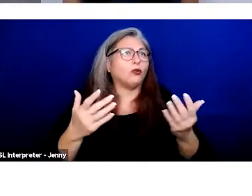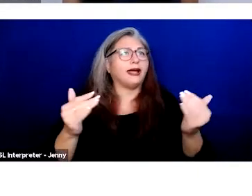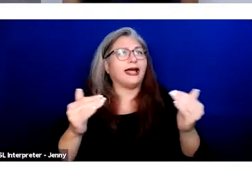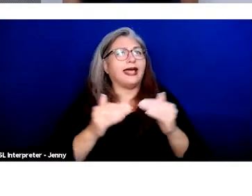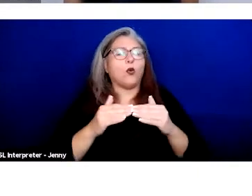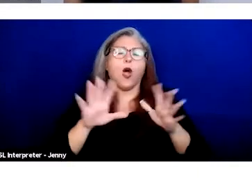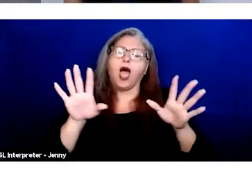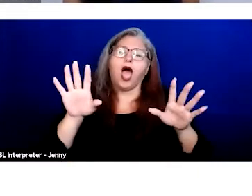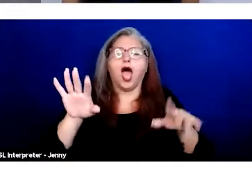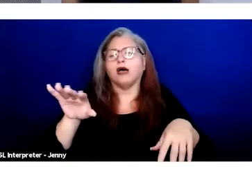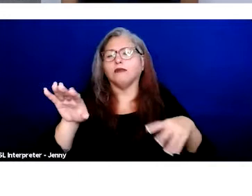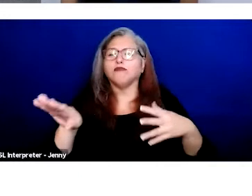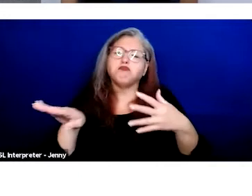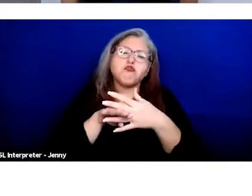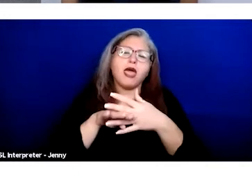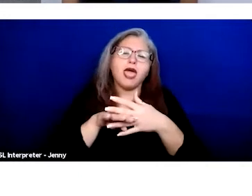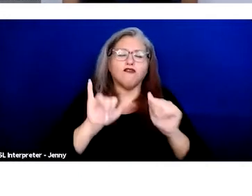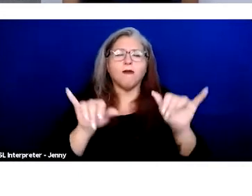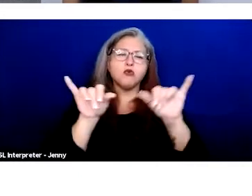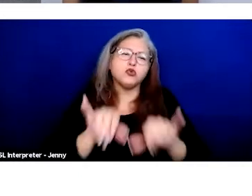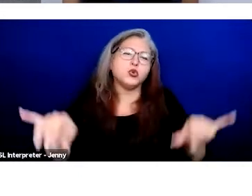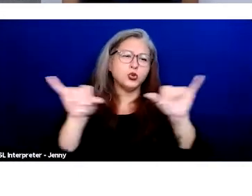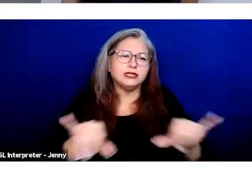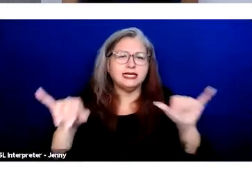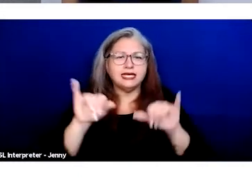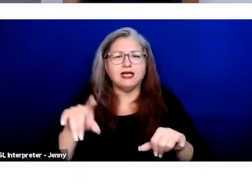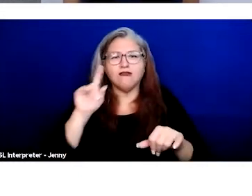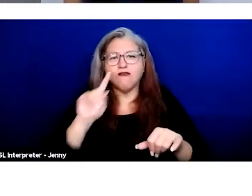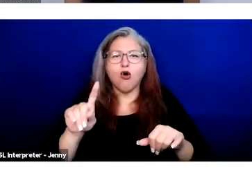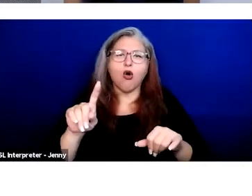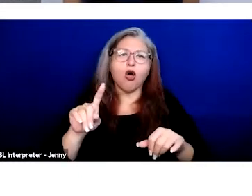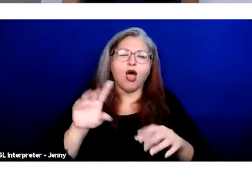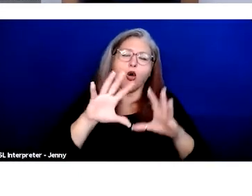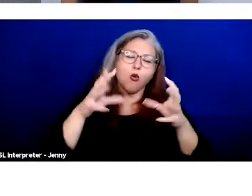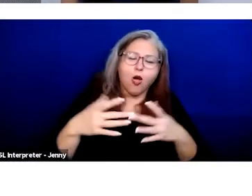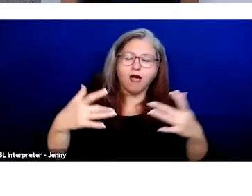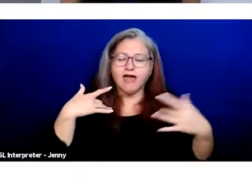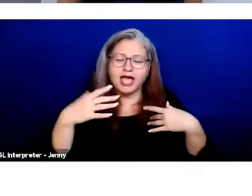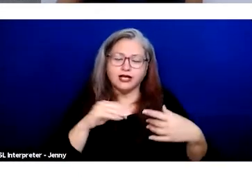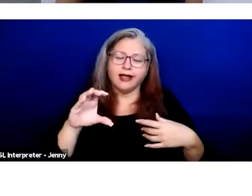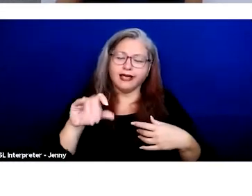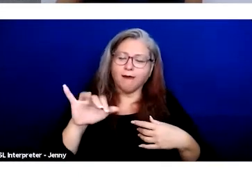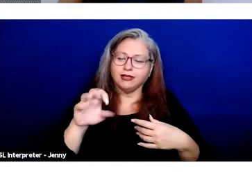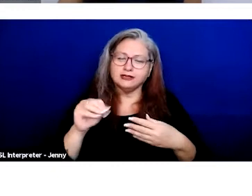from the routine ways that global fashion and capitalism ordinarily function.